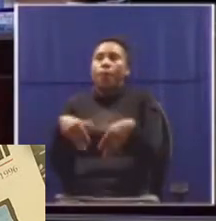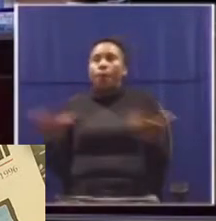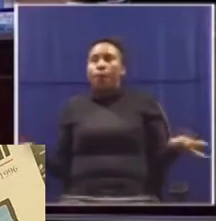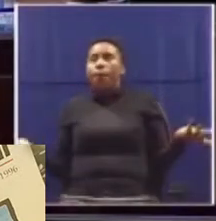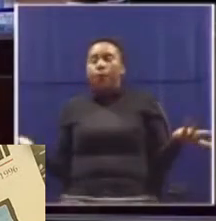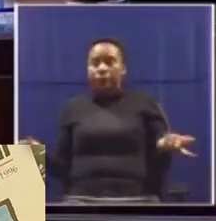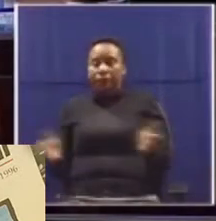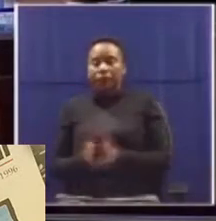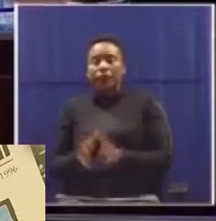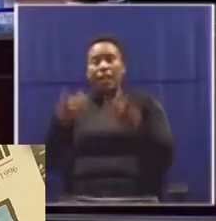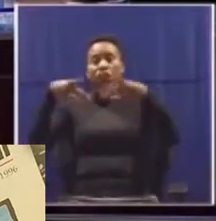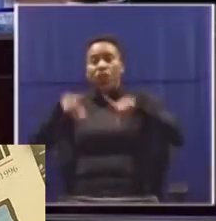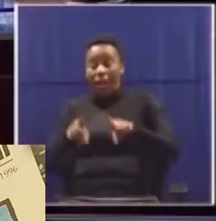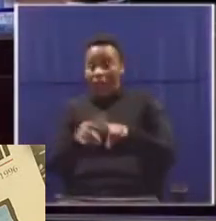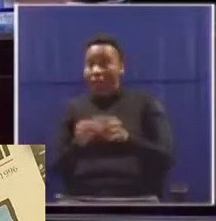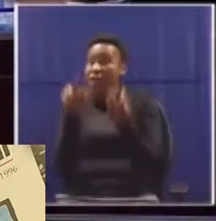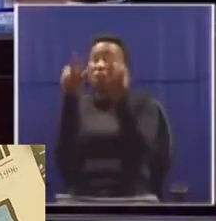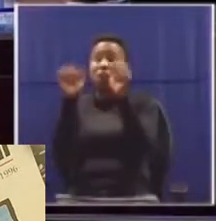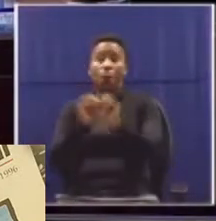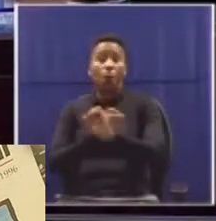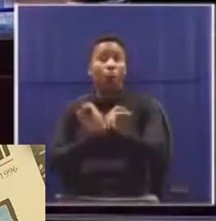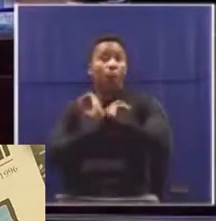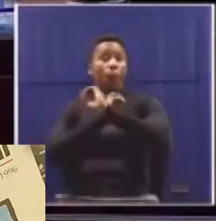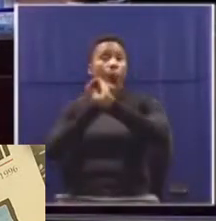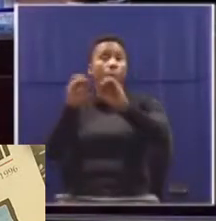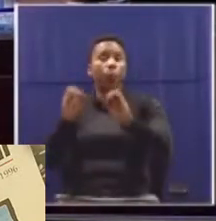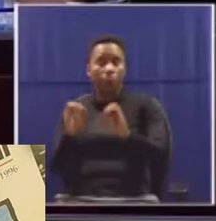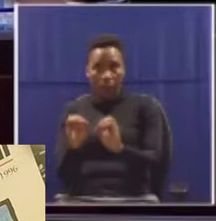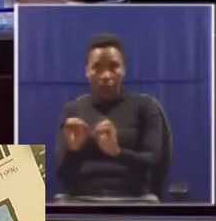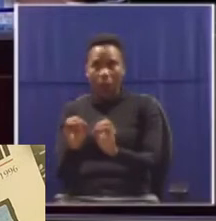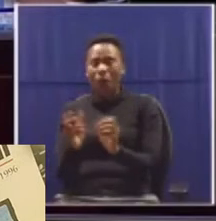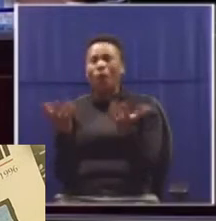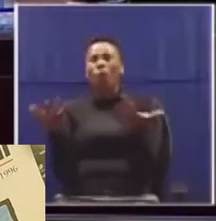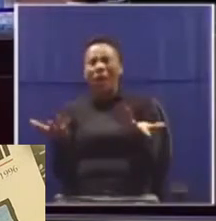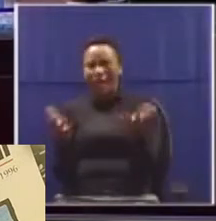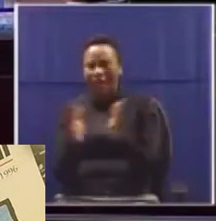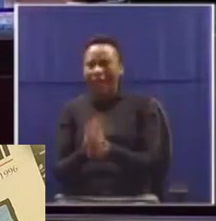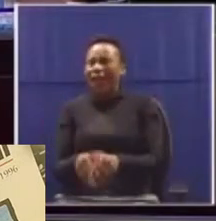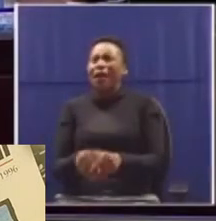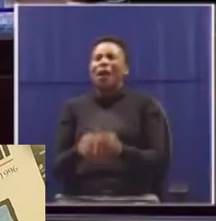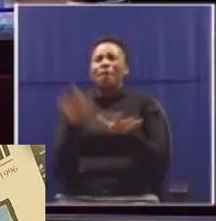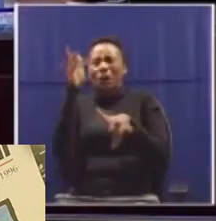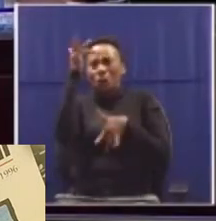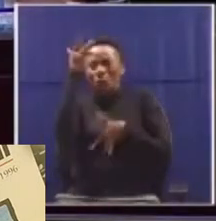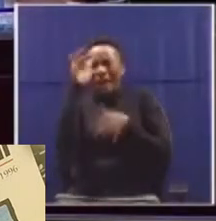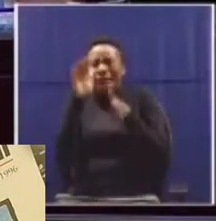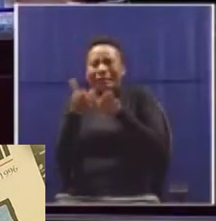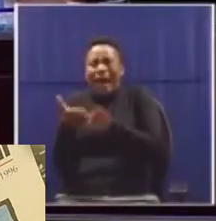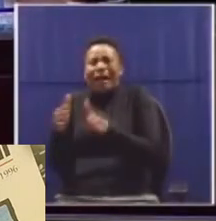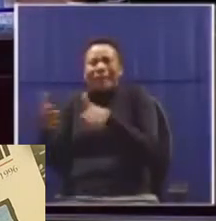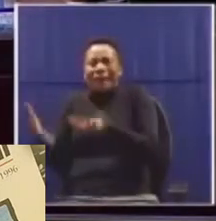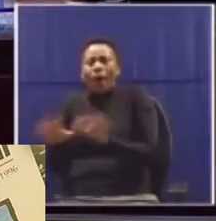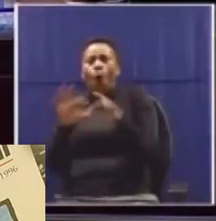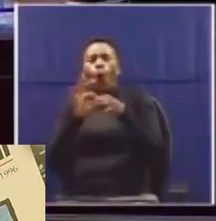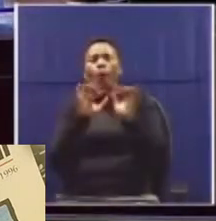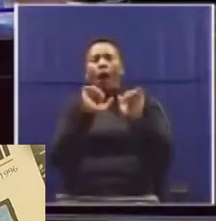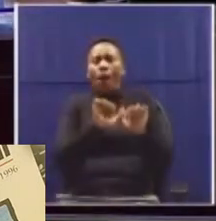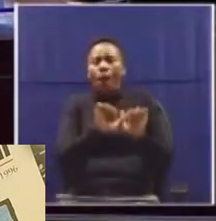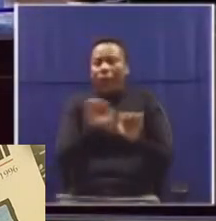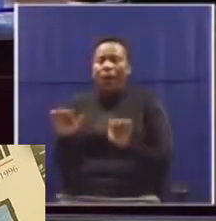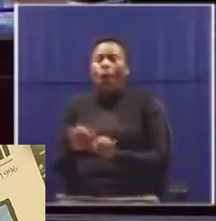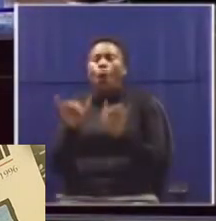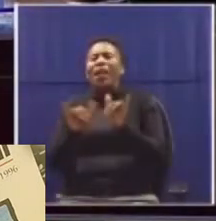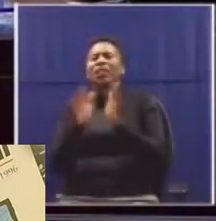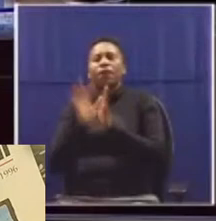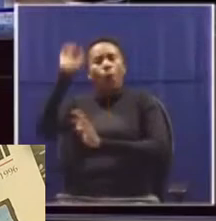there is no freedom in a land where patients die in their homes waiting for unavailable ambulances